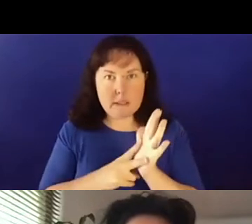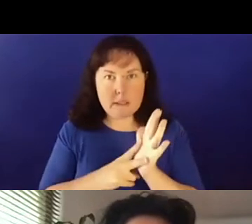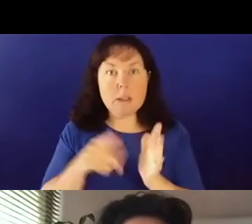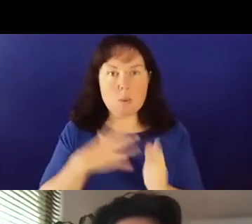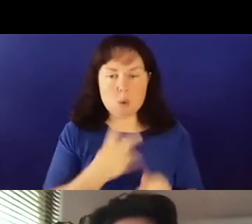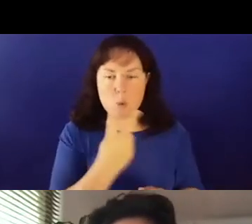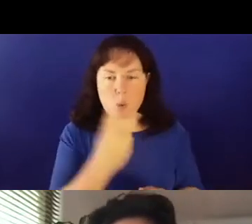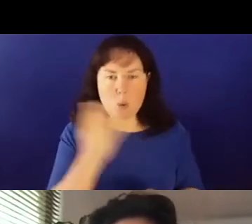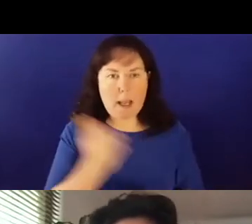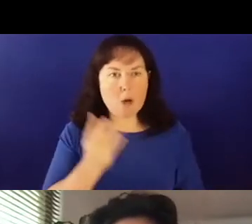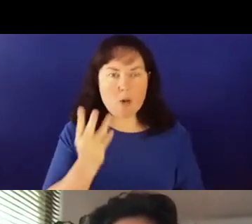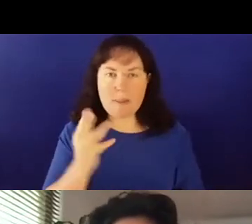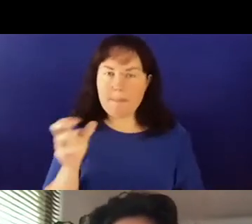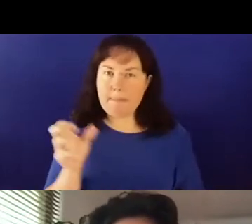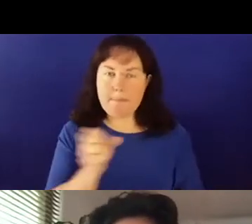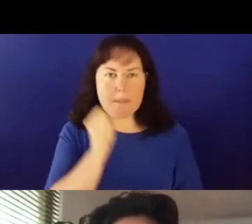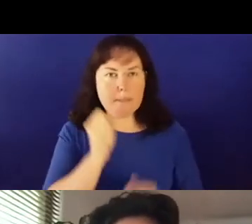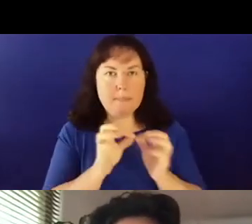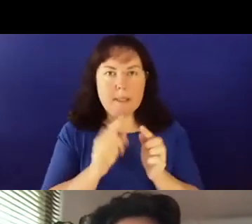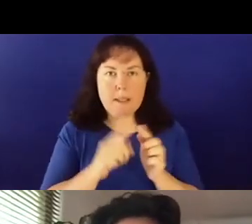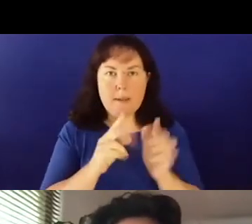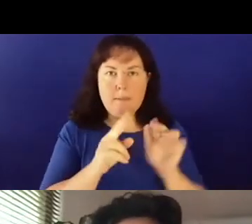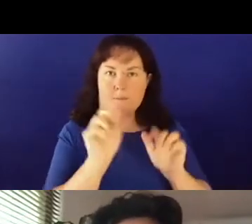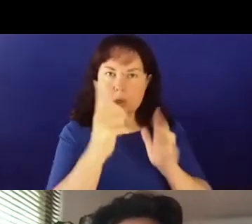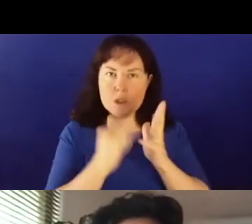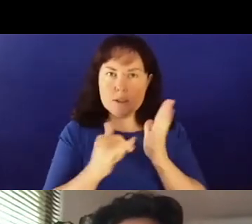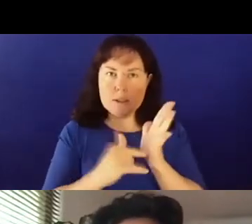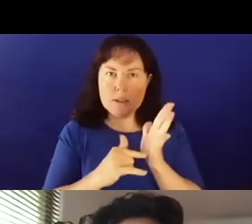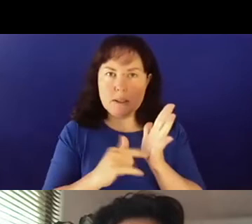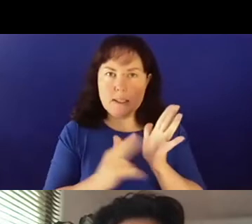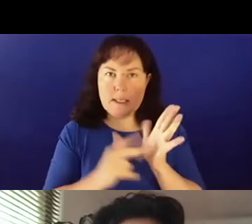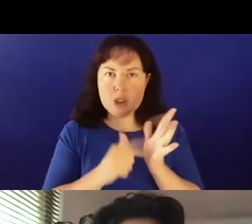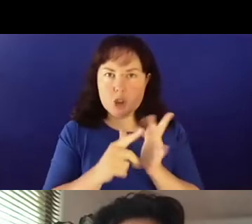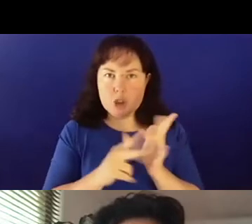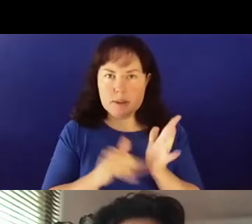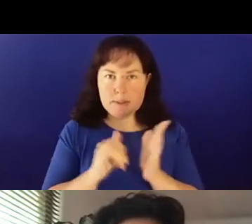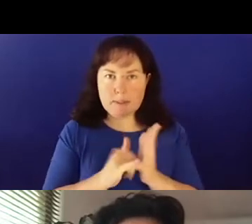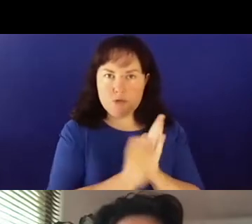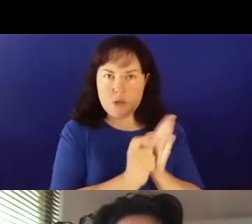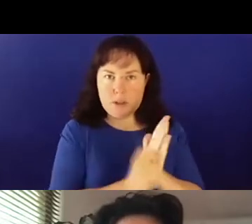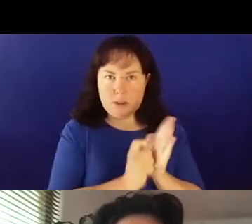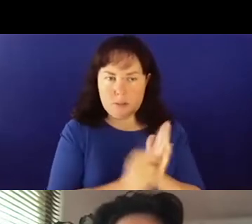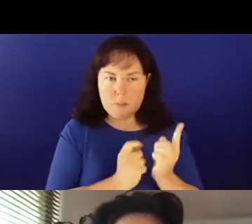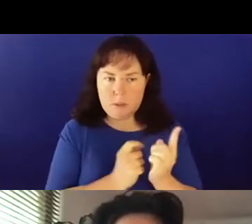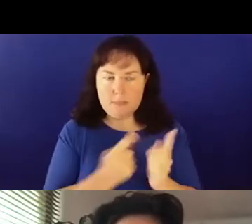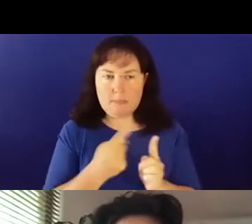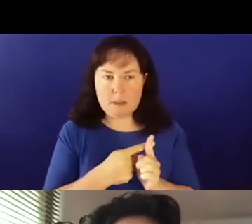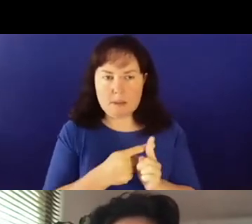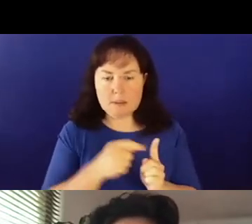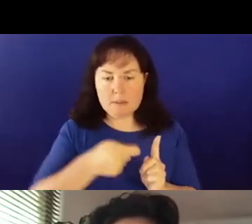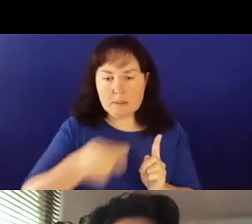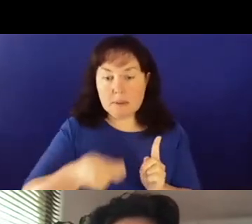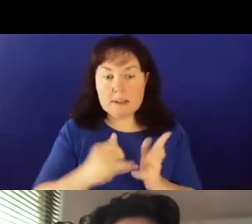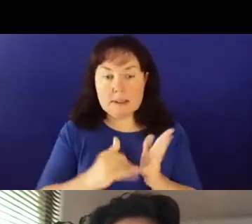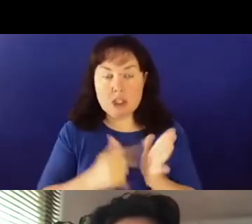So for this particular initiative, that would definitely be a writer. And then as it progresses, we'd be looking to get the director, or it could